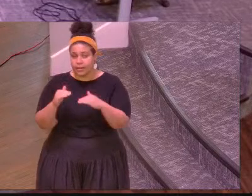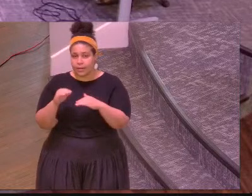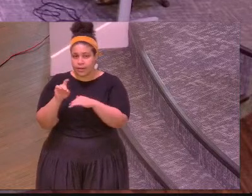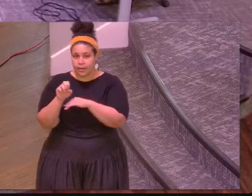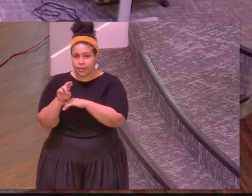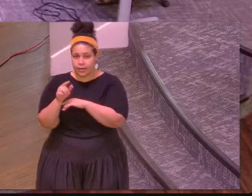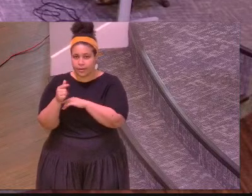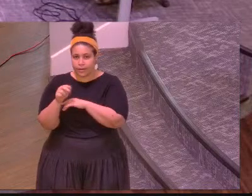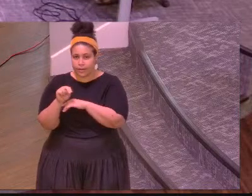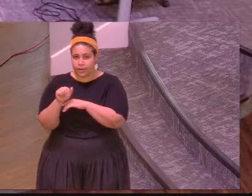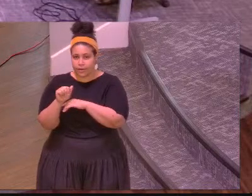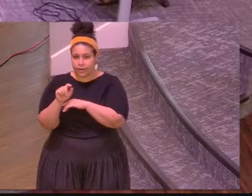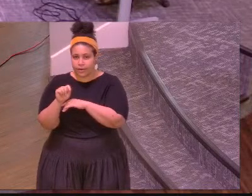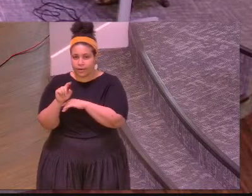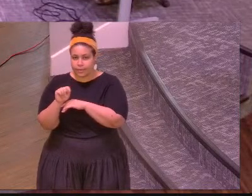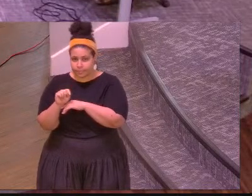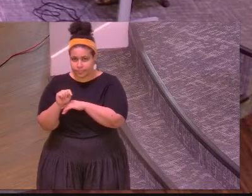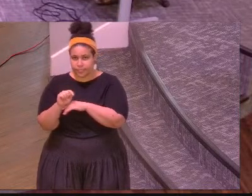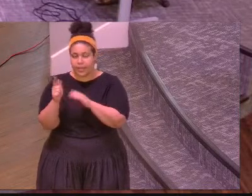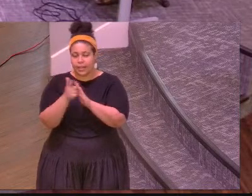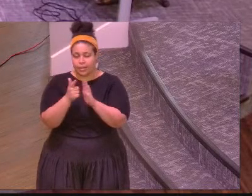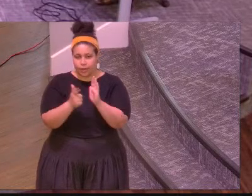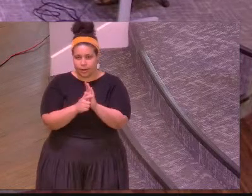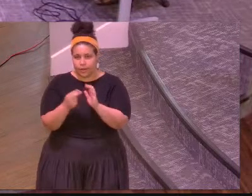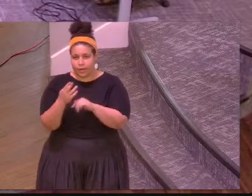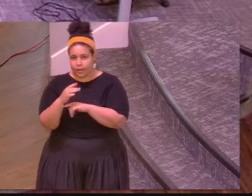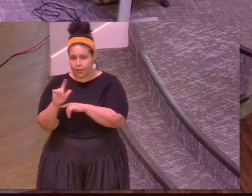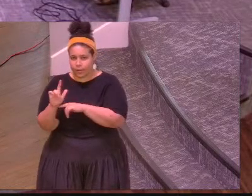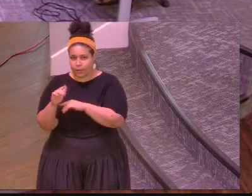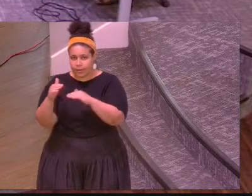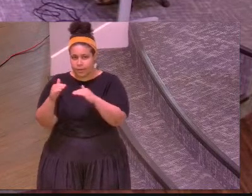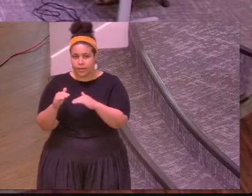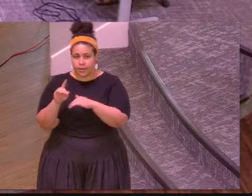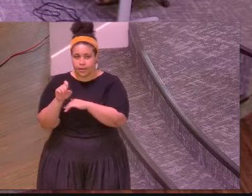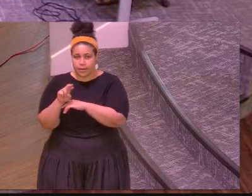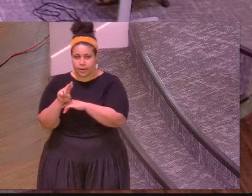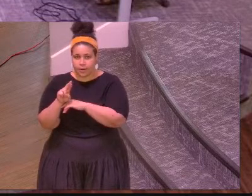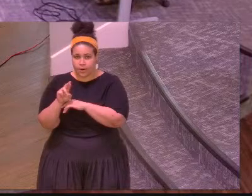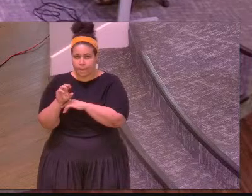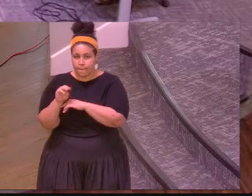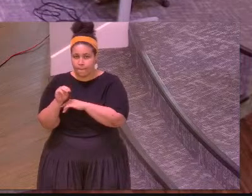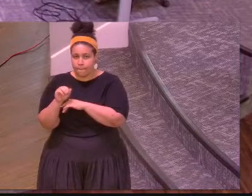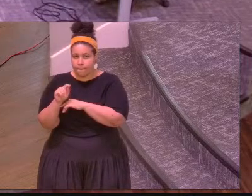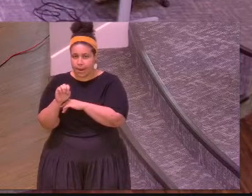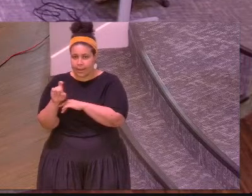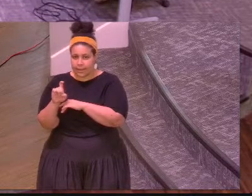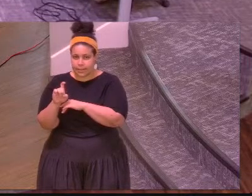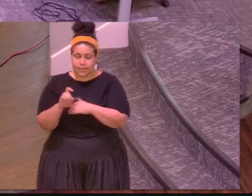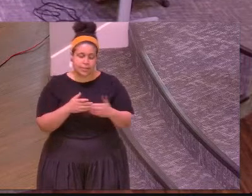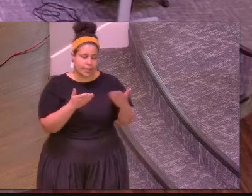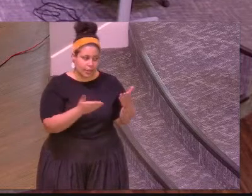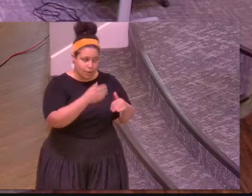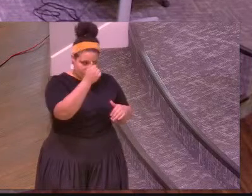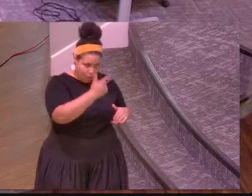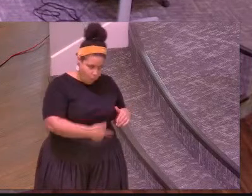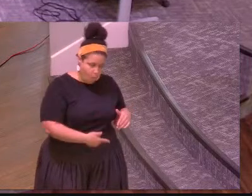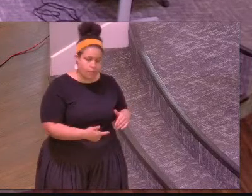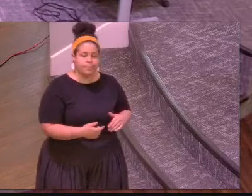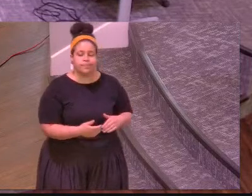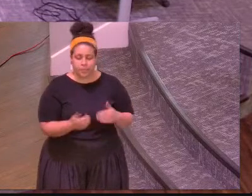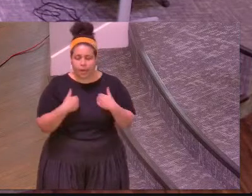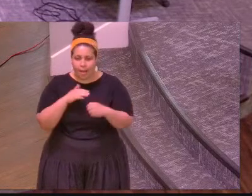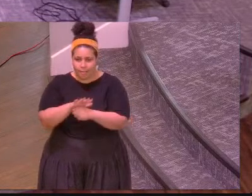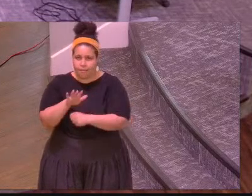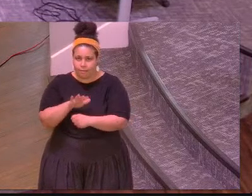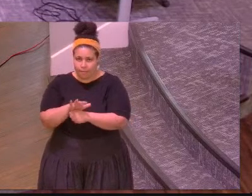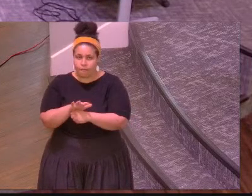Hull. Here. And Dr. Maddox. Here. Okay, thank you. We do have a quorum.